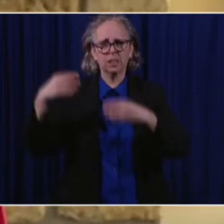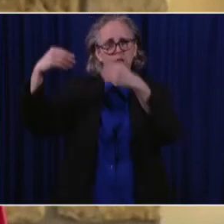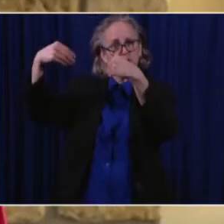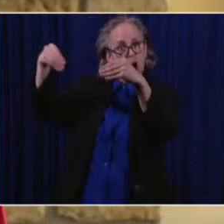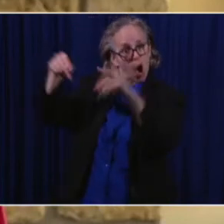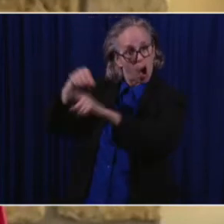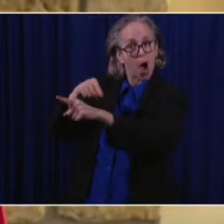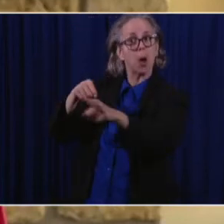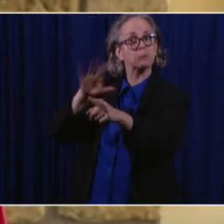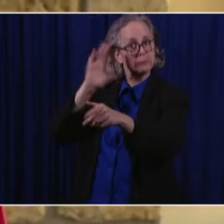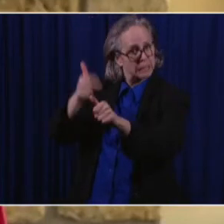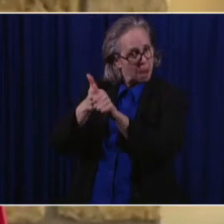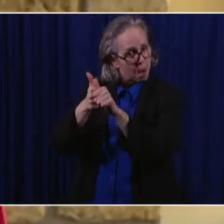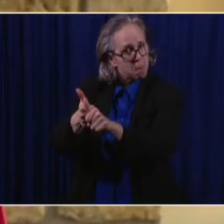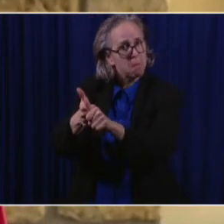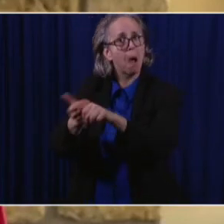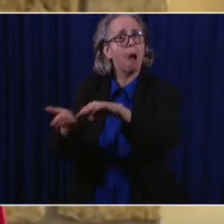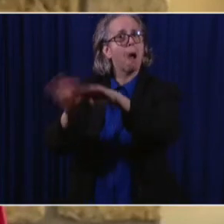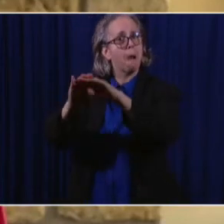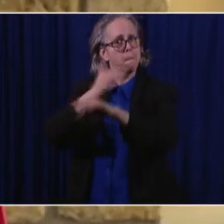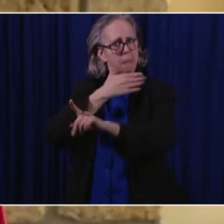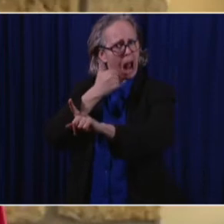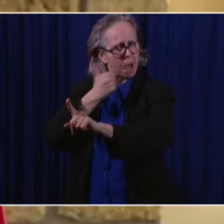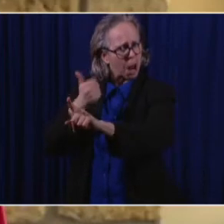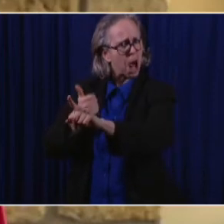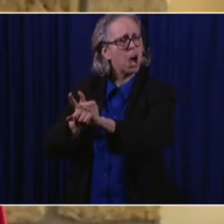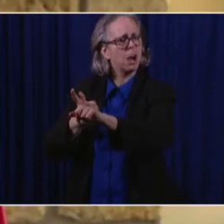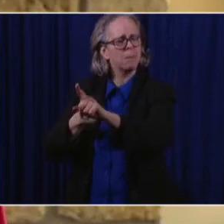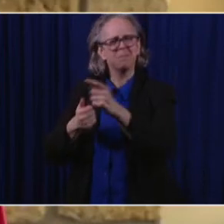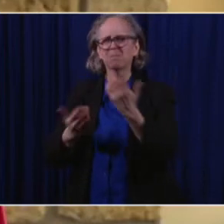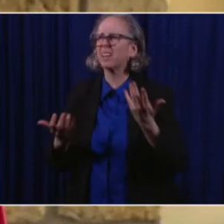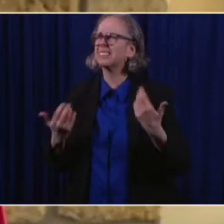But again, the most important thing